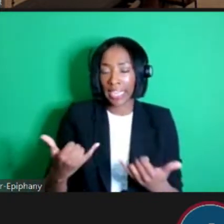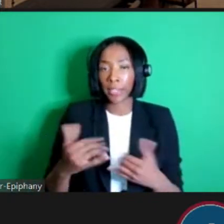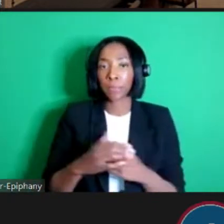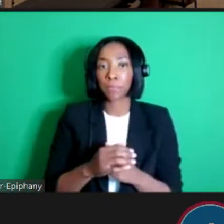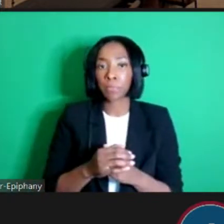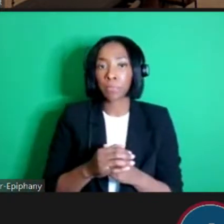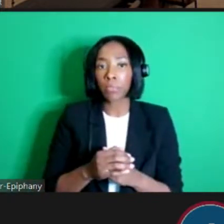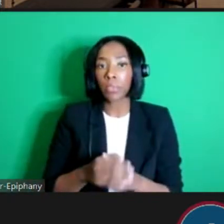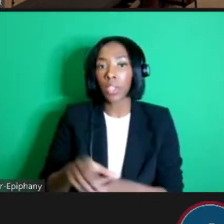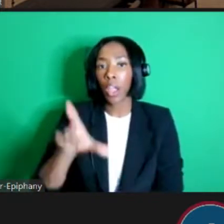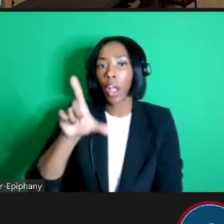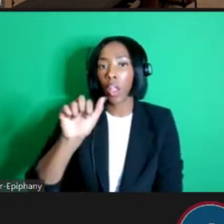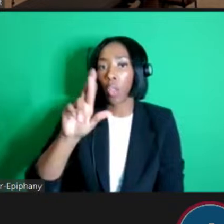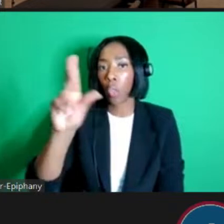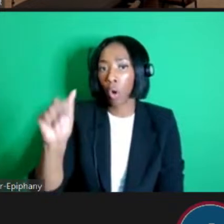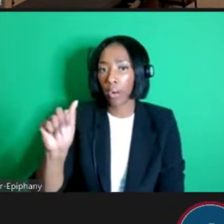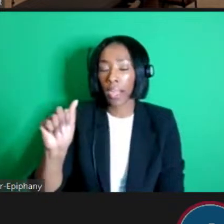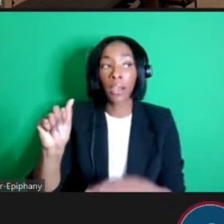Saltzman.